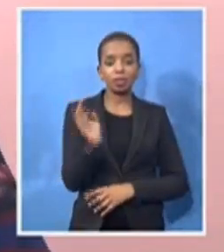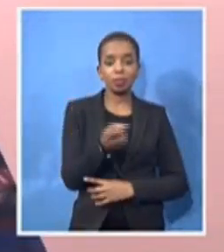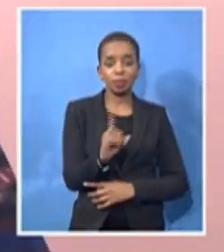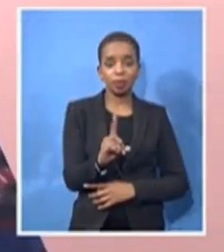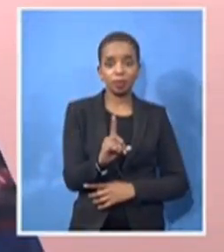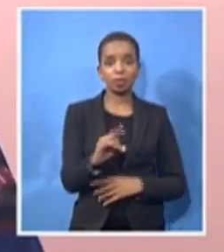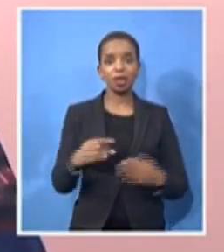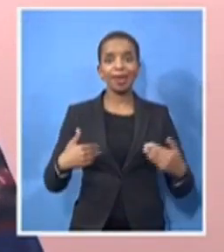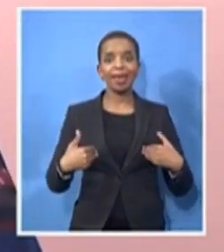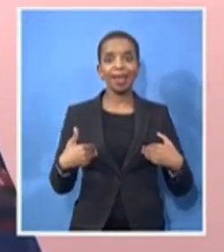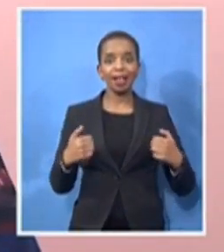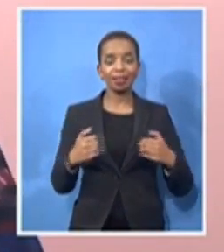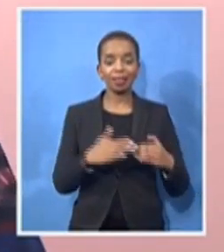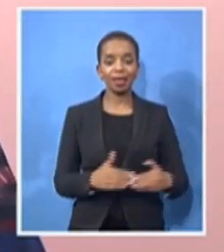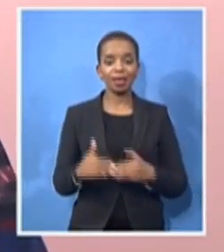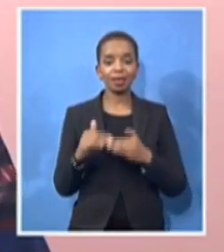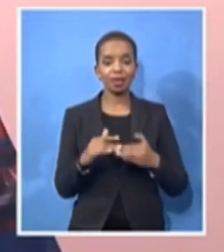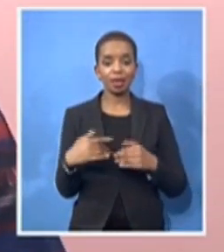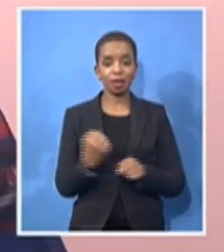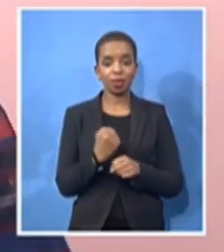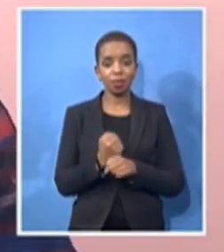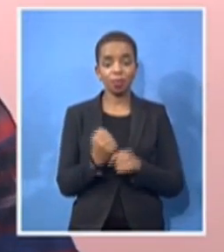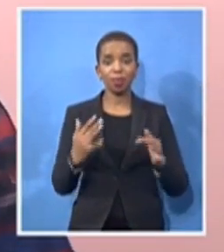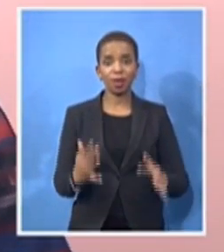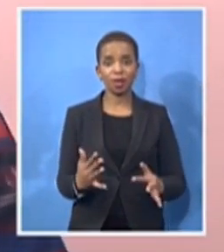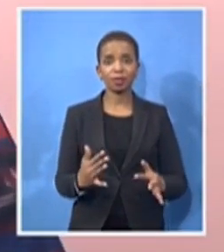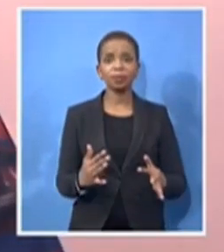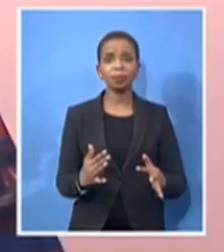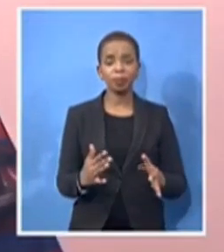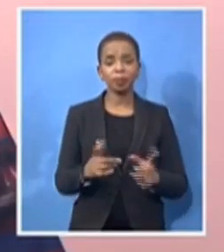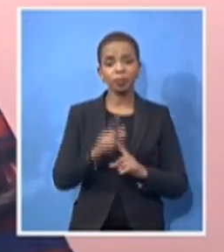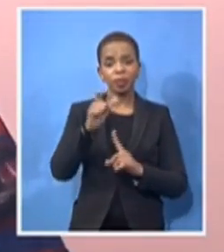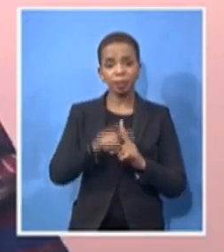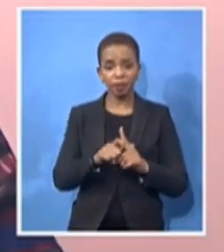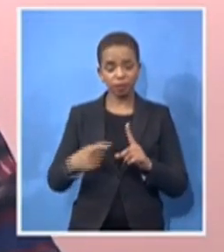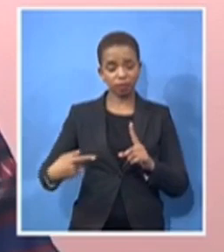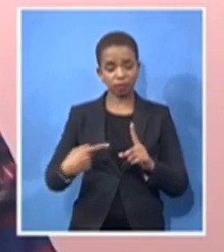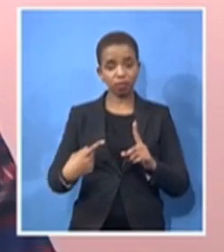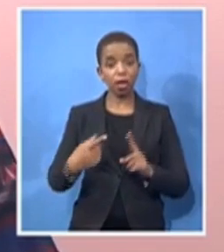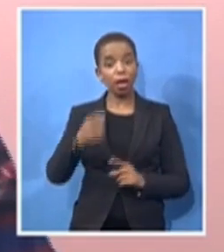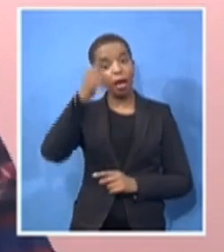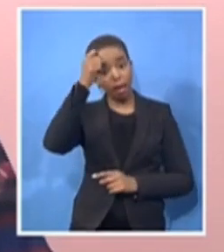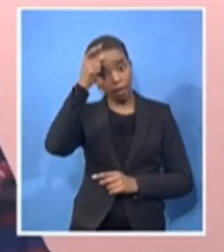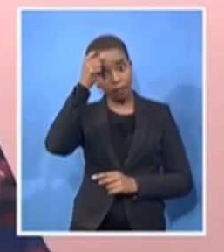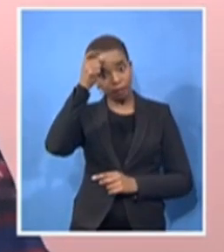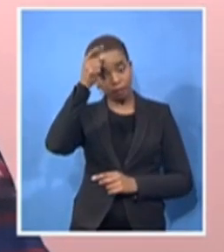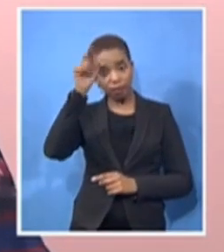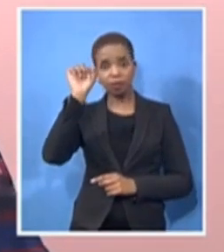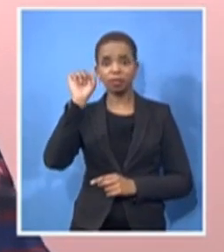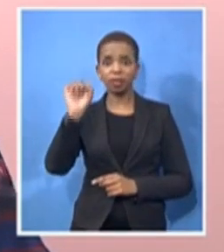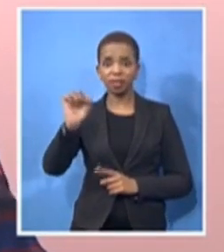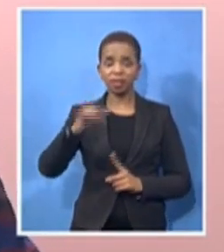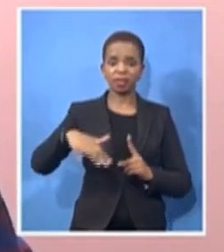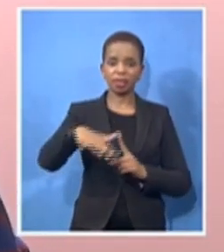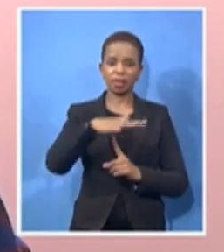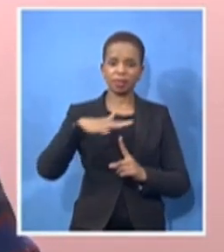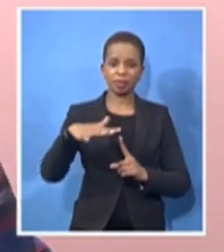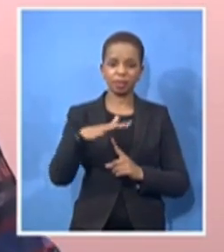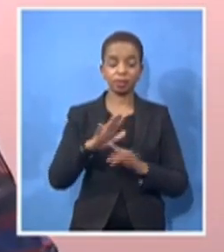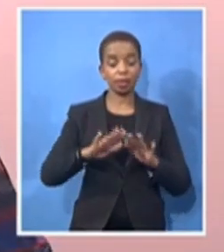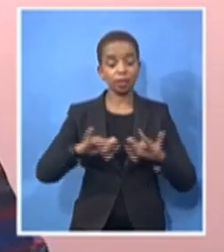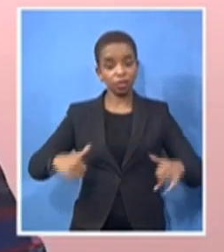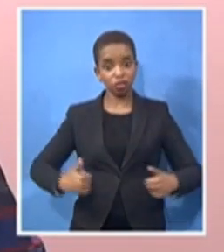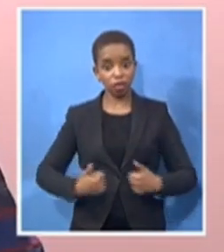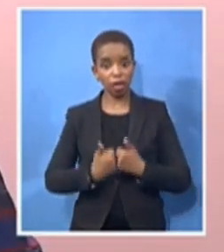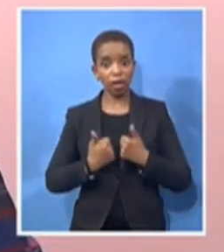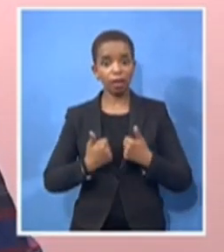Someone who understands their circumstances, the challenges they face when they are going through